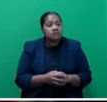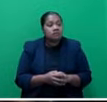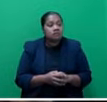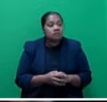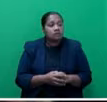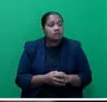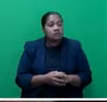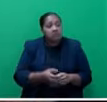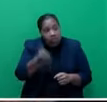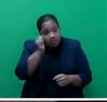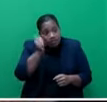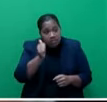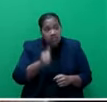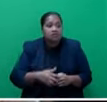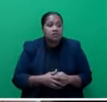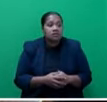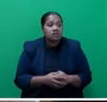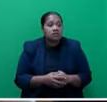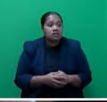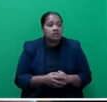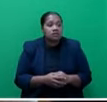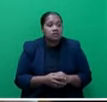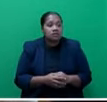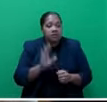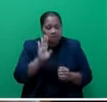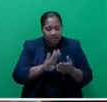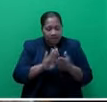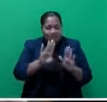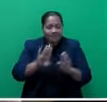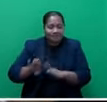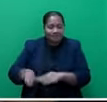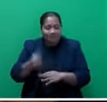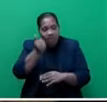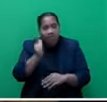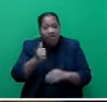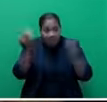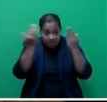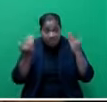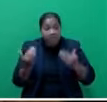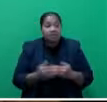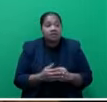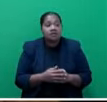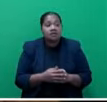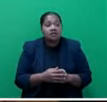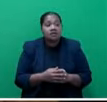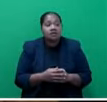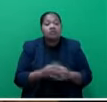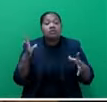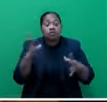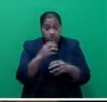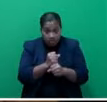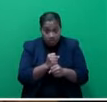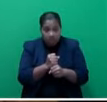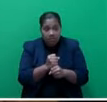Oh, I apologize. I withdraw my statement on that, Mr. Speaker. Mr. Speaker, in conclusion,